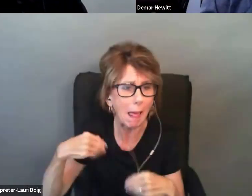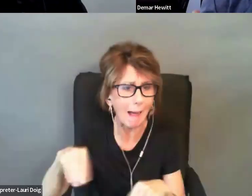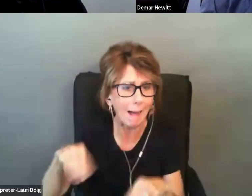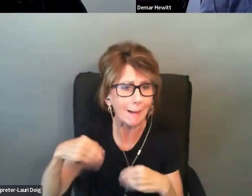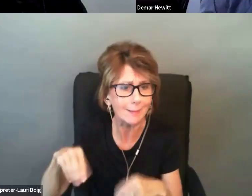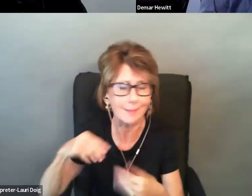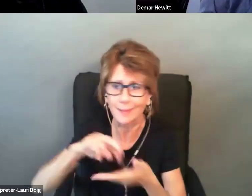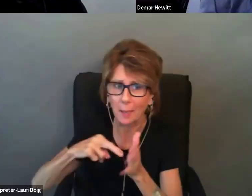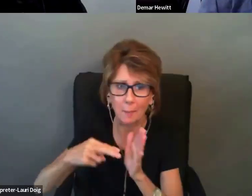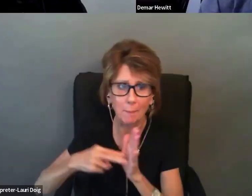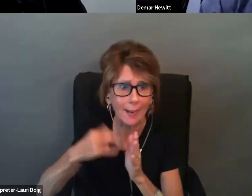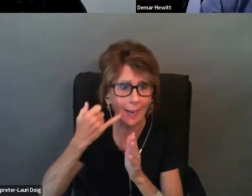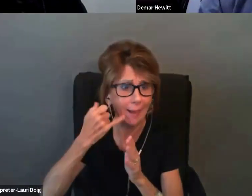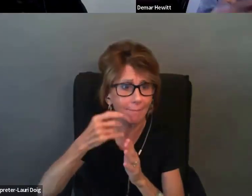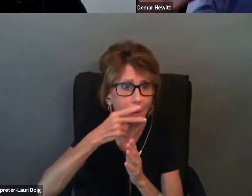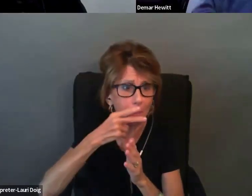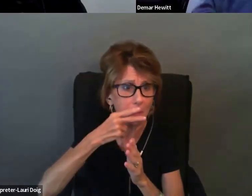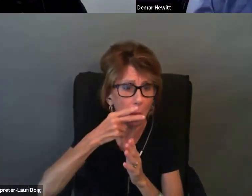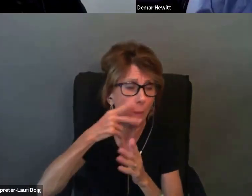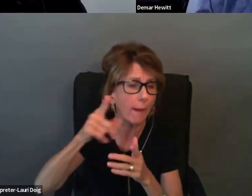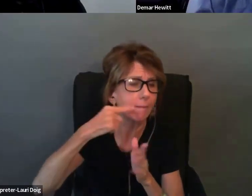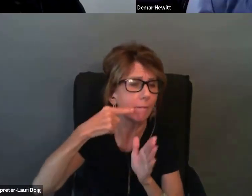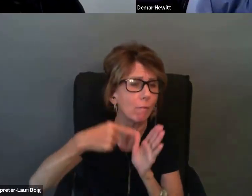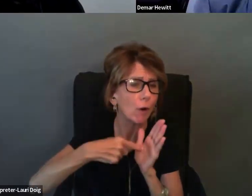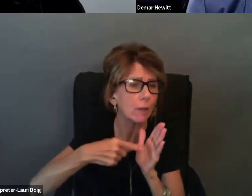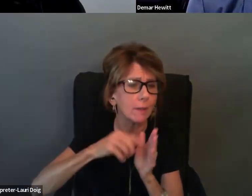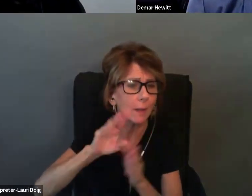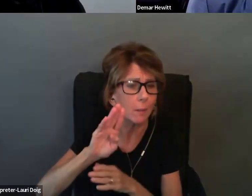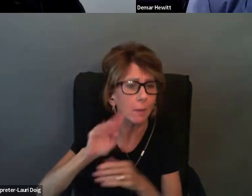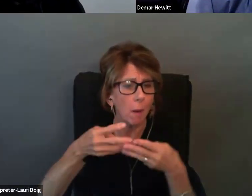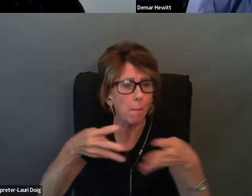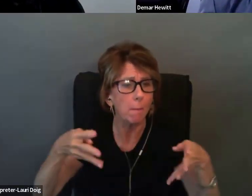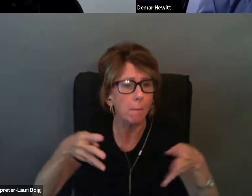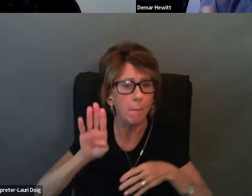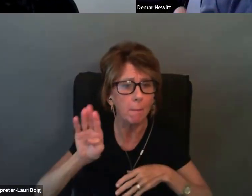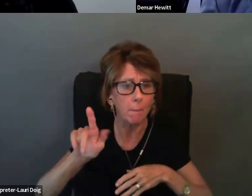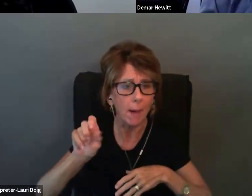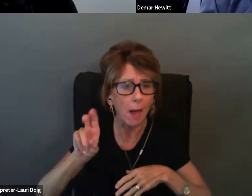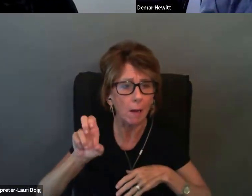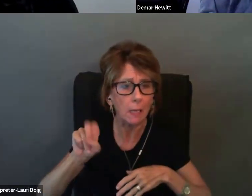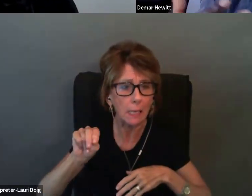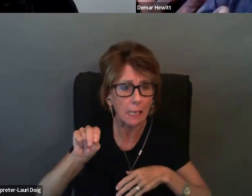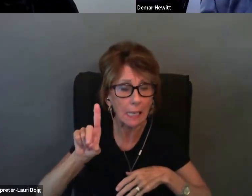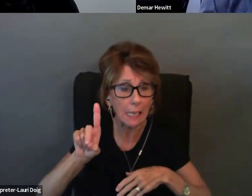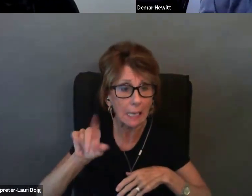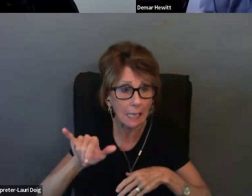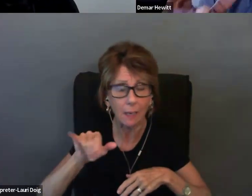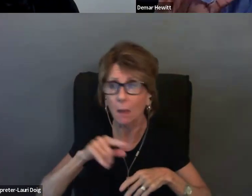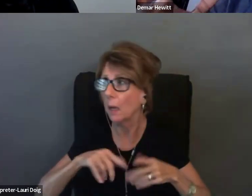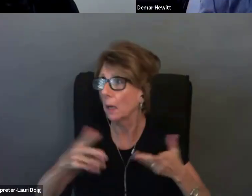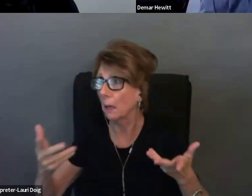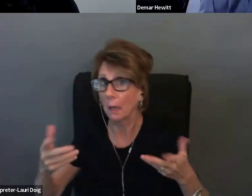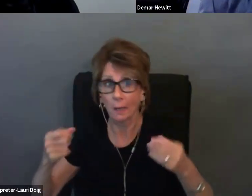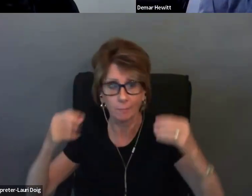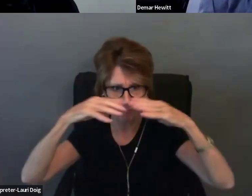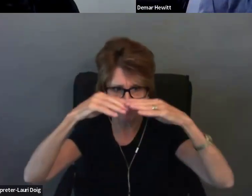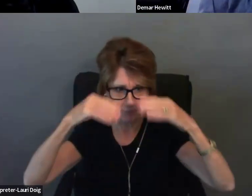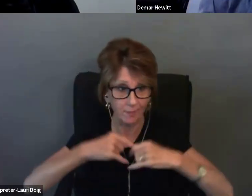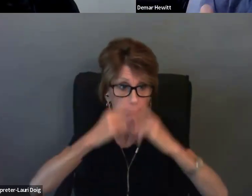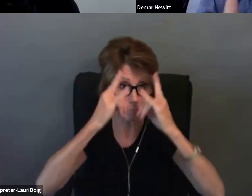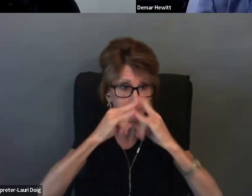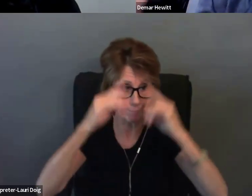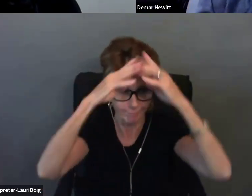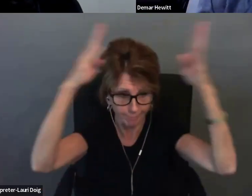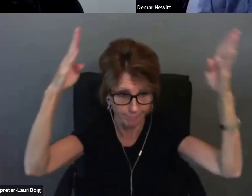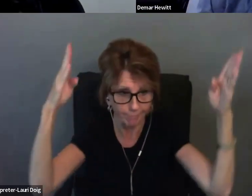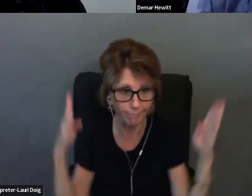you're smoking in an area where it's likely to drift over to other units. So you enter that room, you smoke, and the smoke is contained